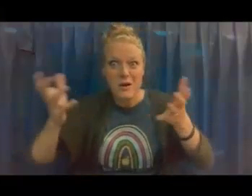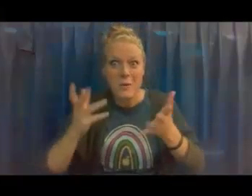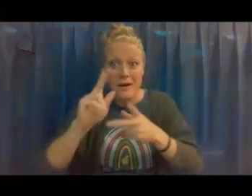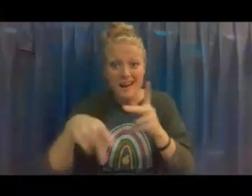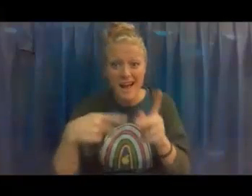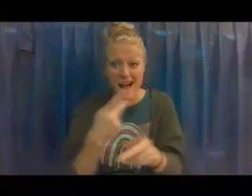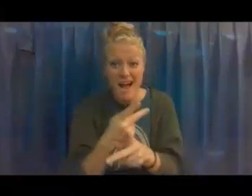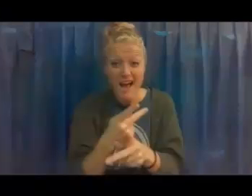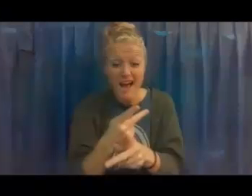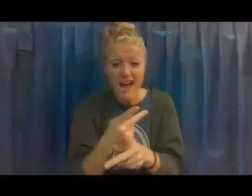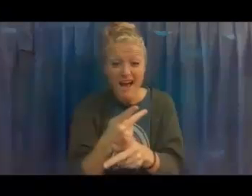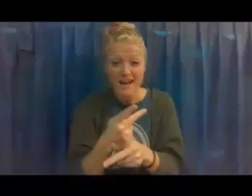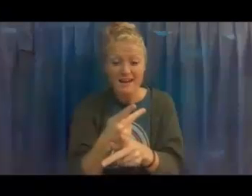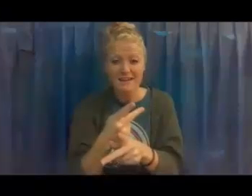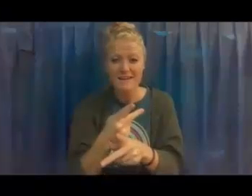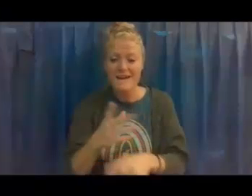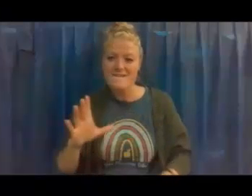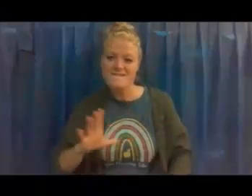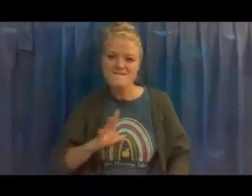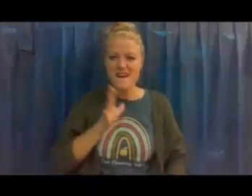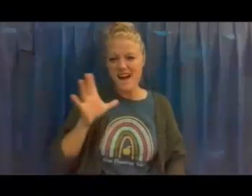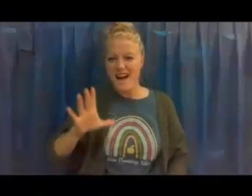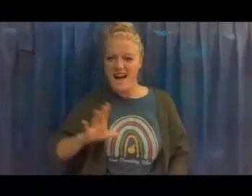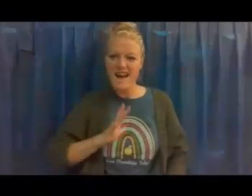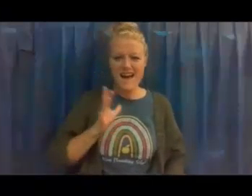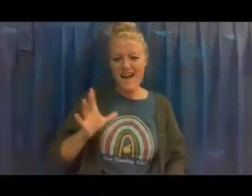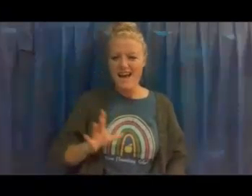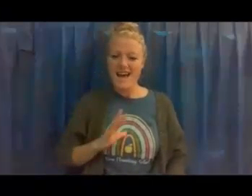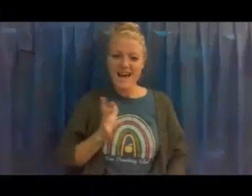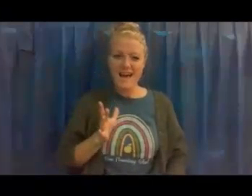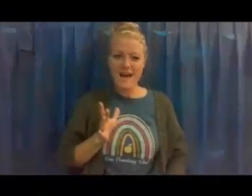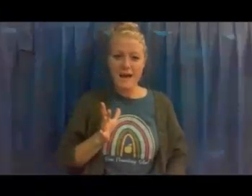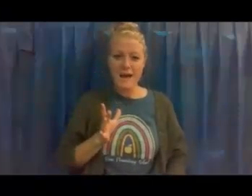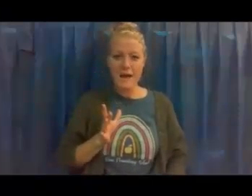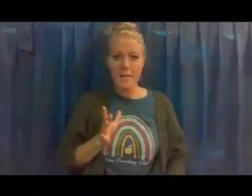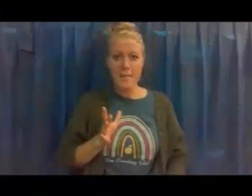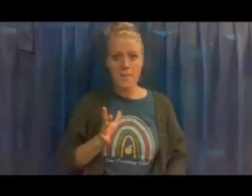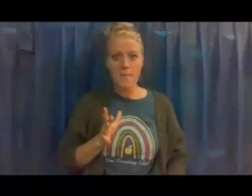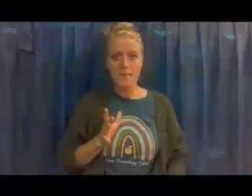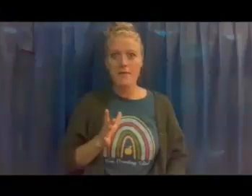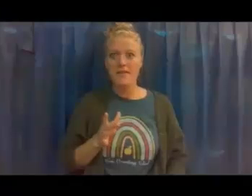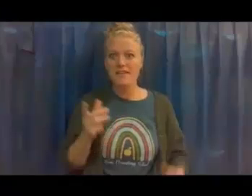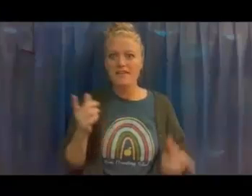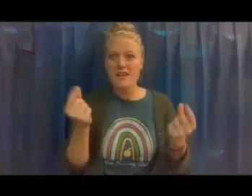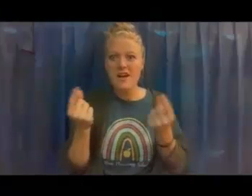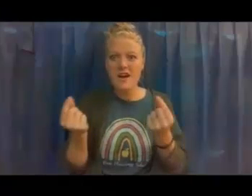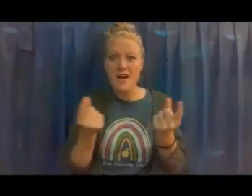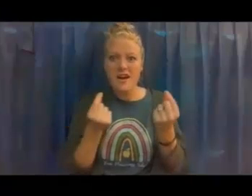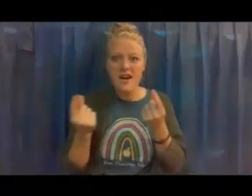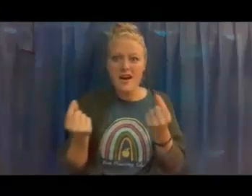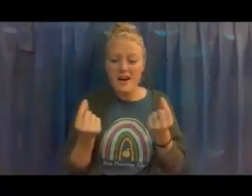This motorcycle, what kind is it? It's a fancy motorcycle.